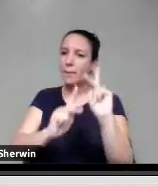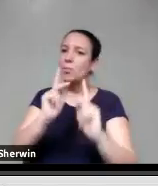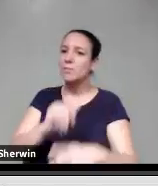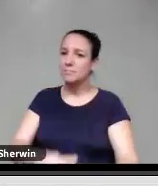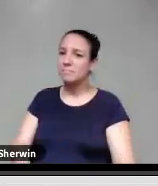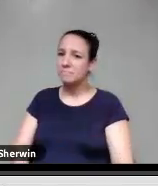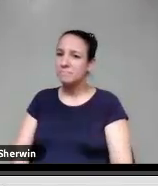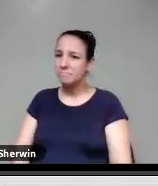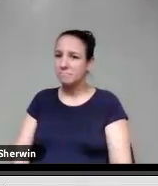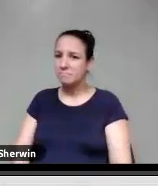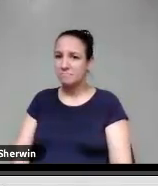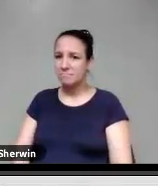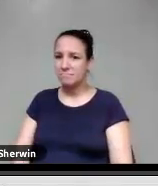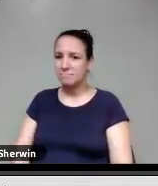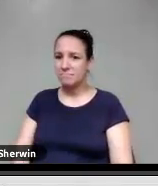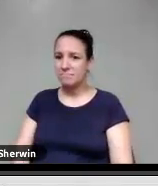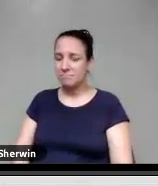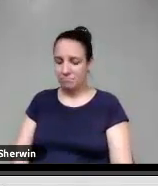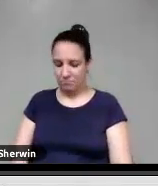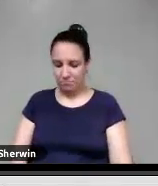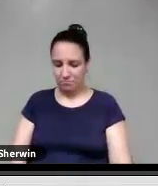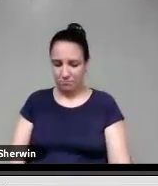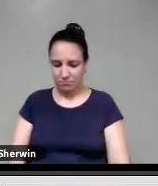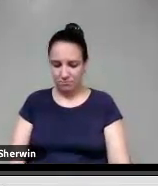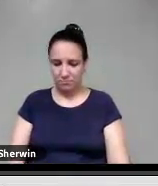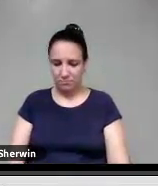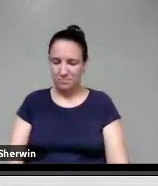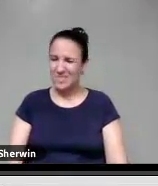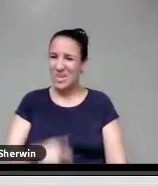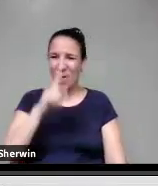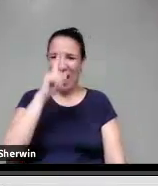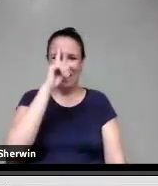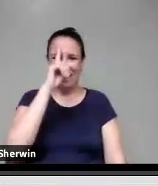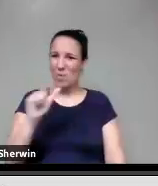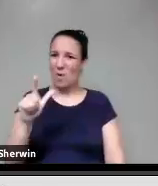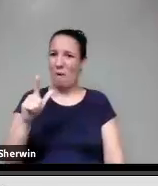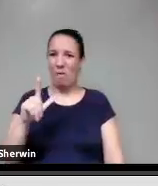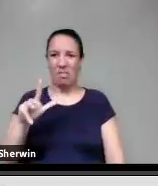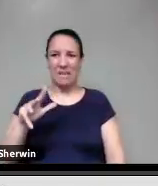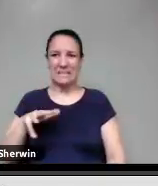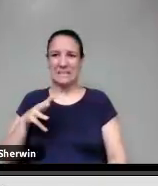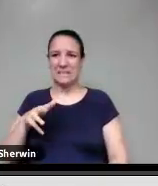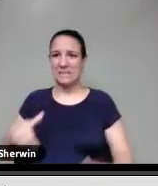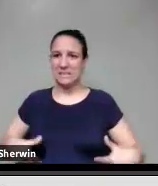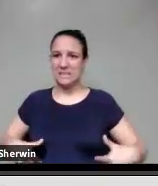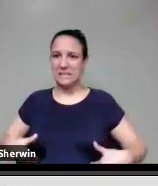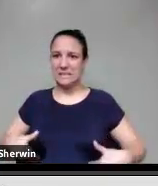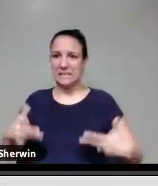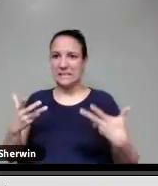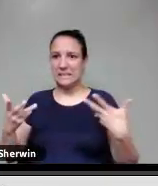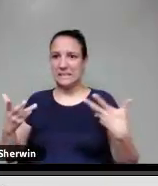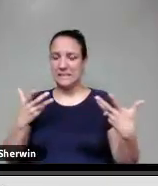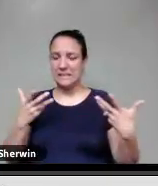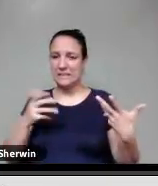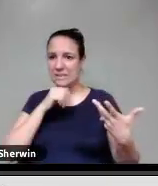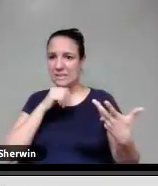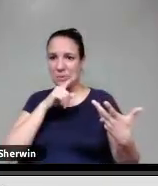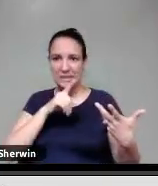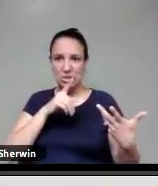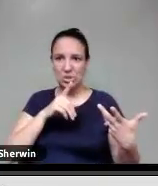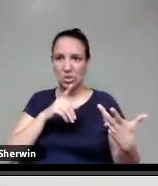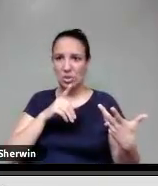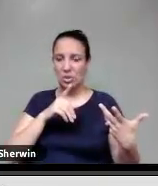hesitation in general, Alyssa. I'm glad you mentioned that, because I think it's part of our hesitation to do the surveys, the focus groups, the online forums, and all of that